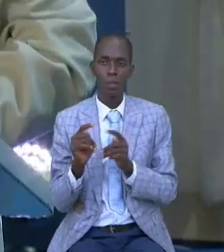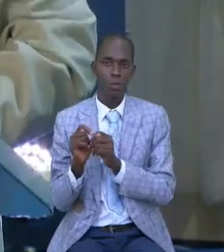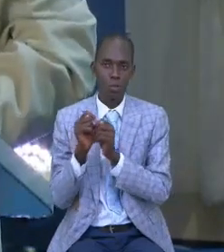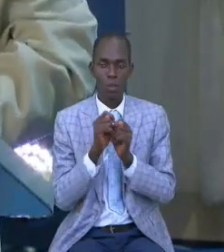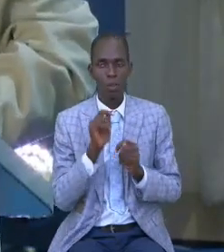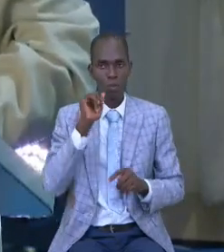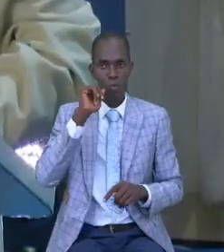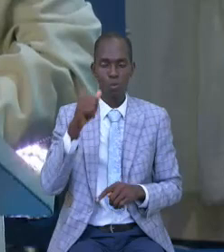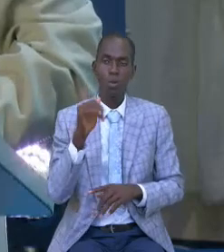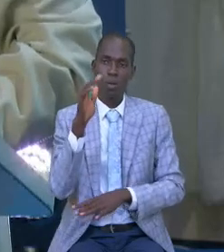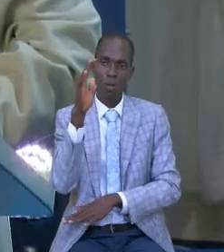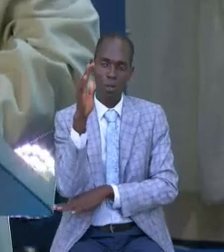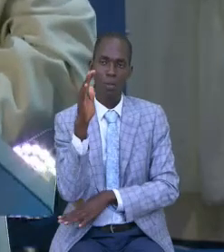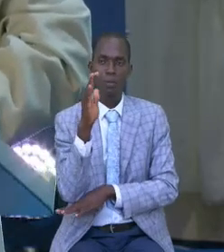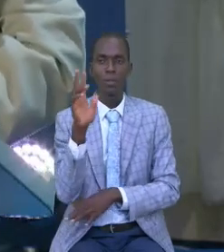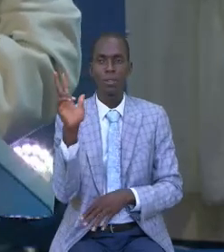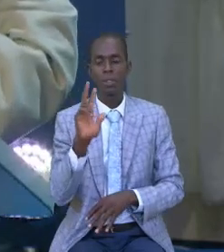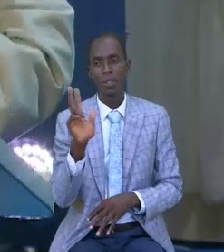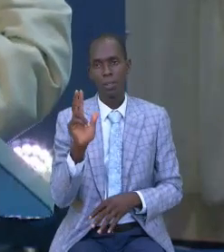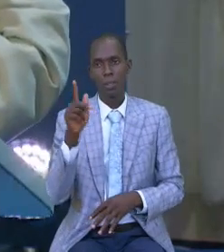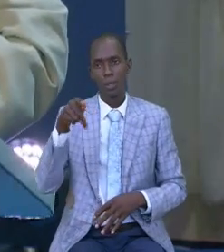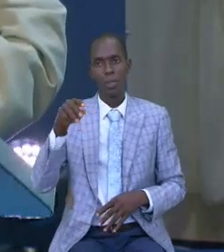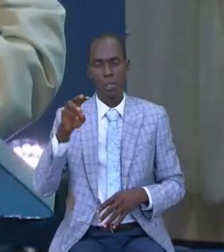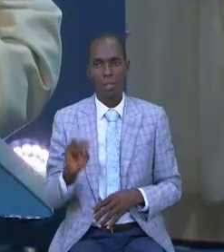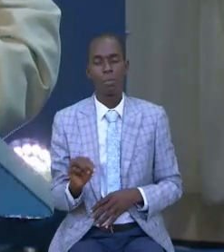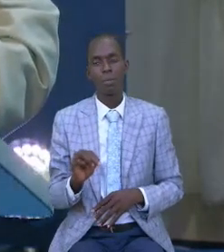of the congregation.